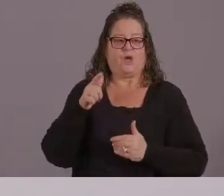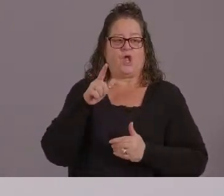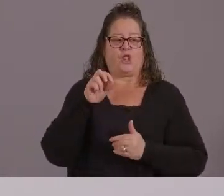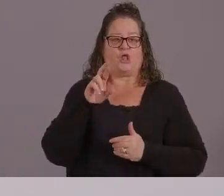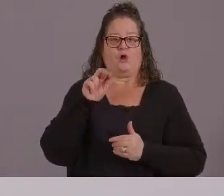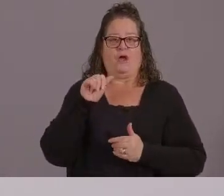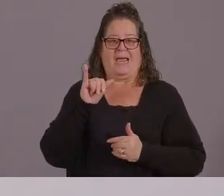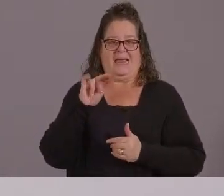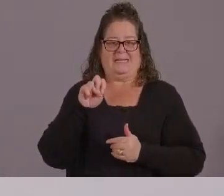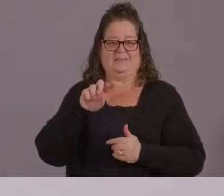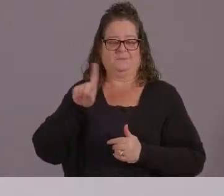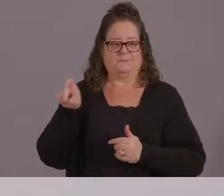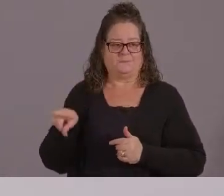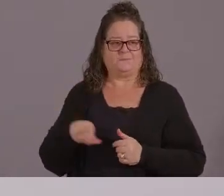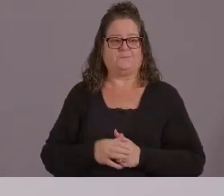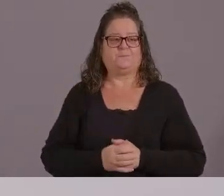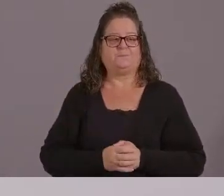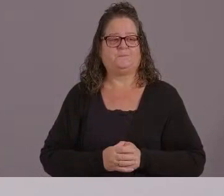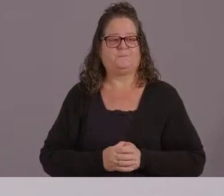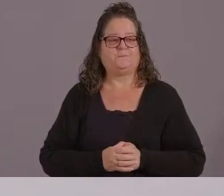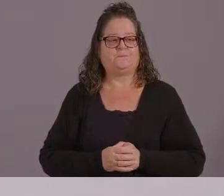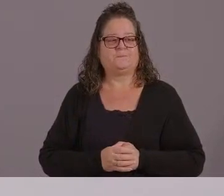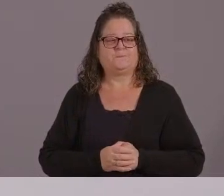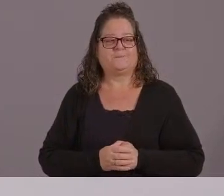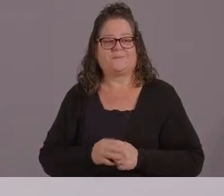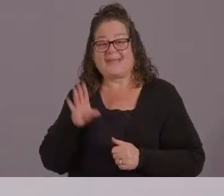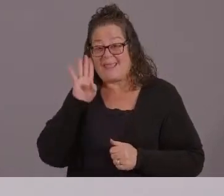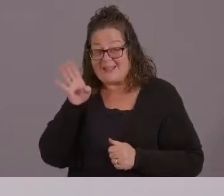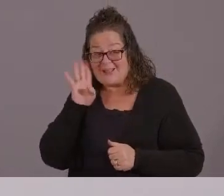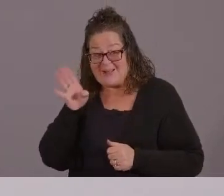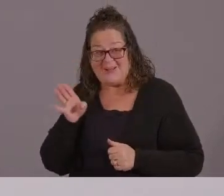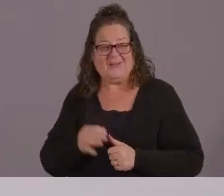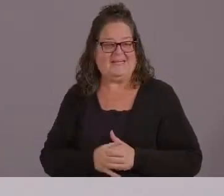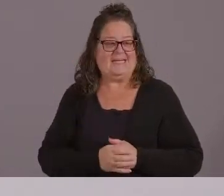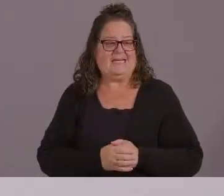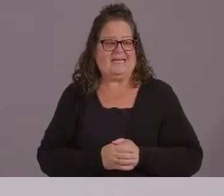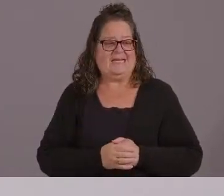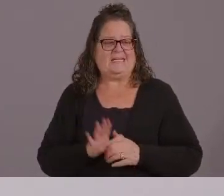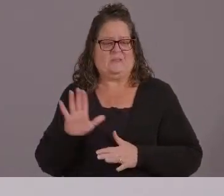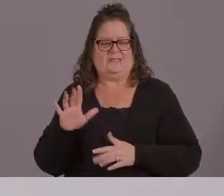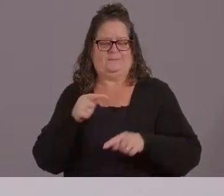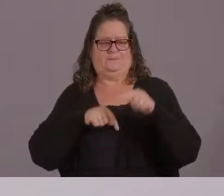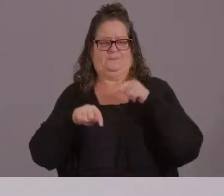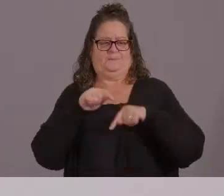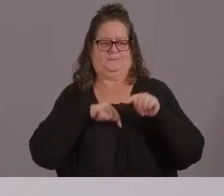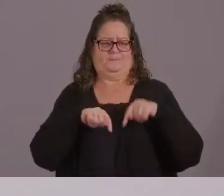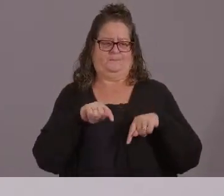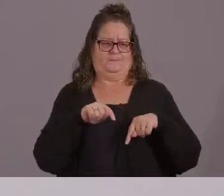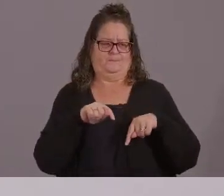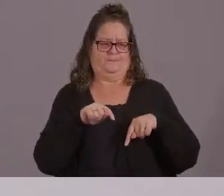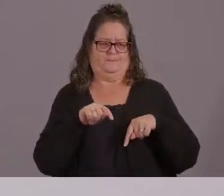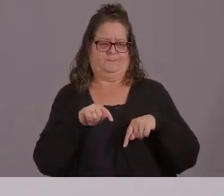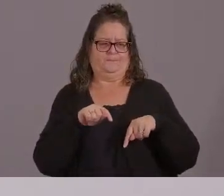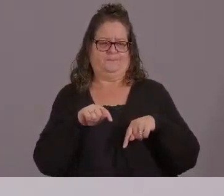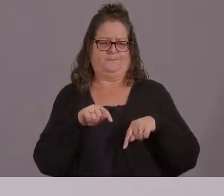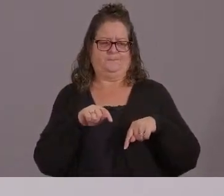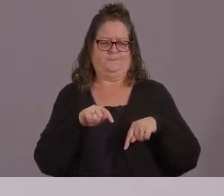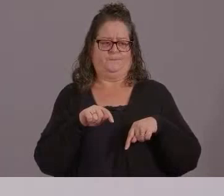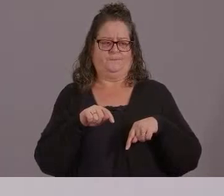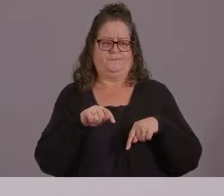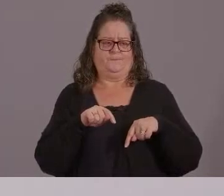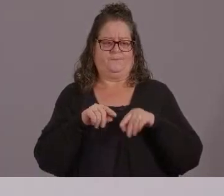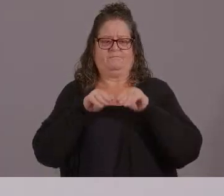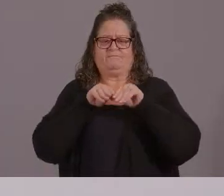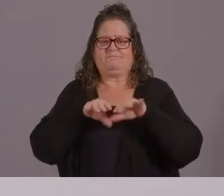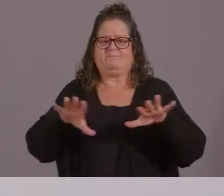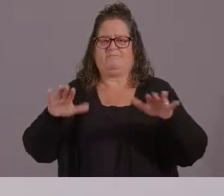Hi, Lorraine. Good afternoon, Dr. Christ. You know, so circling back to the issue of an equitable vaccine rollout, you've spoken a few times in the